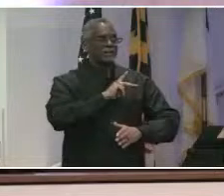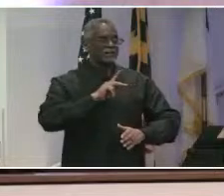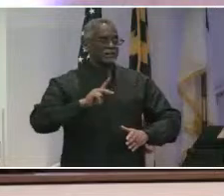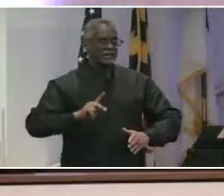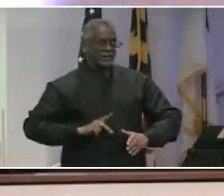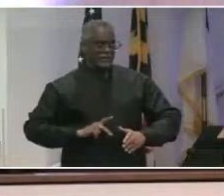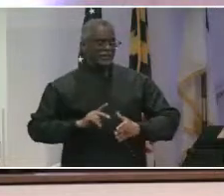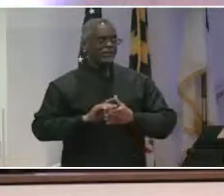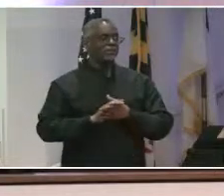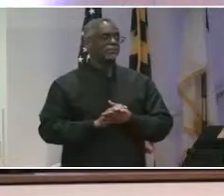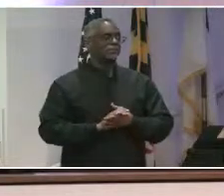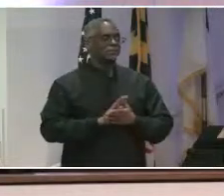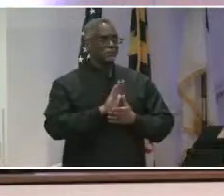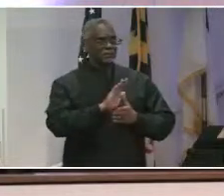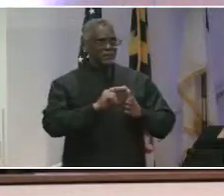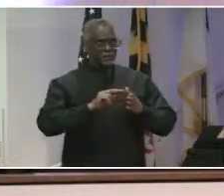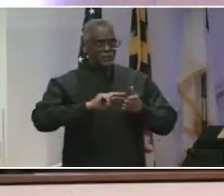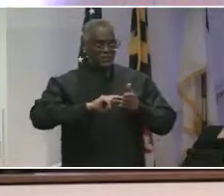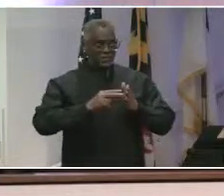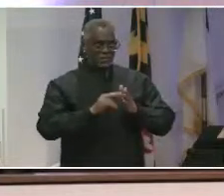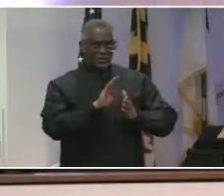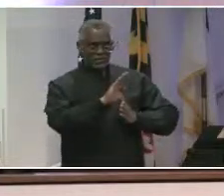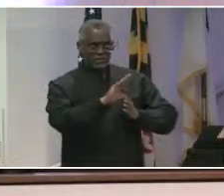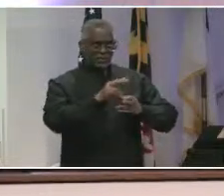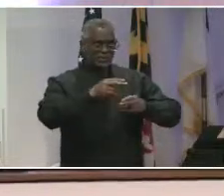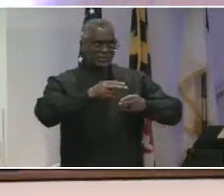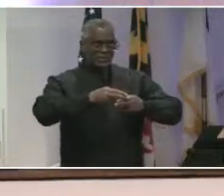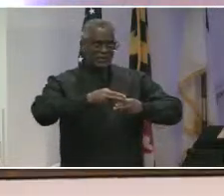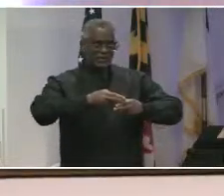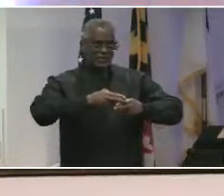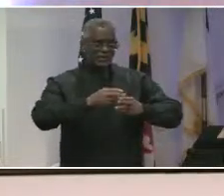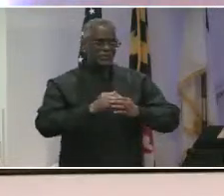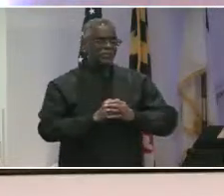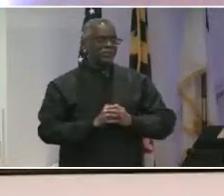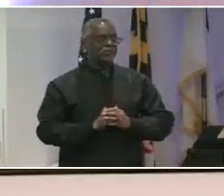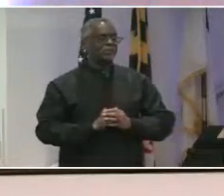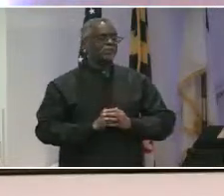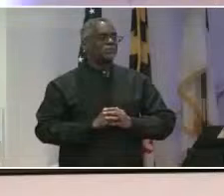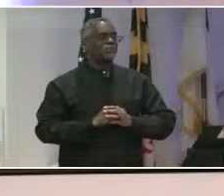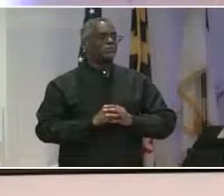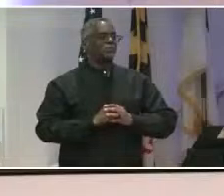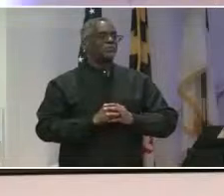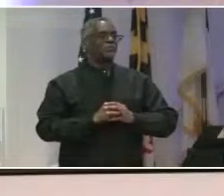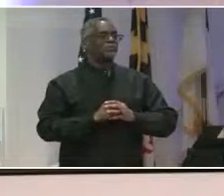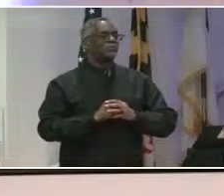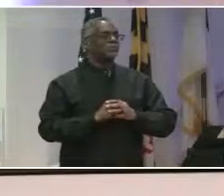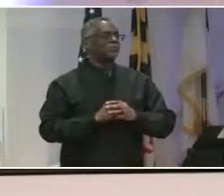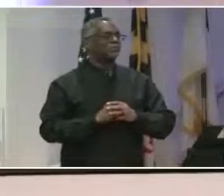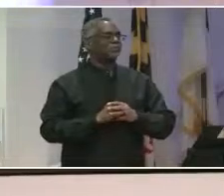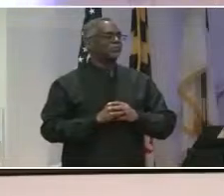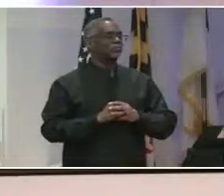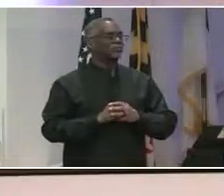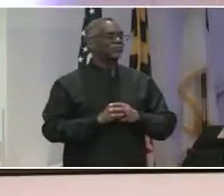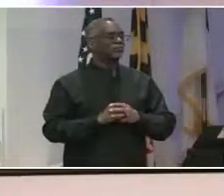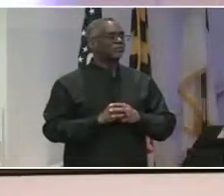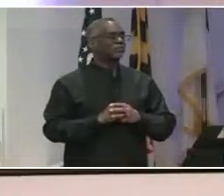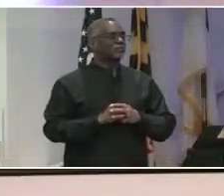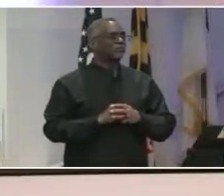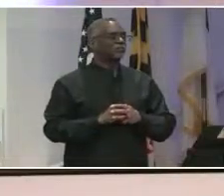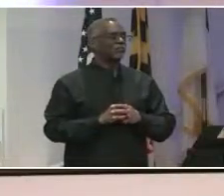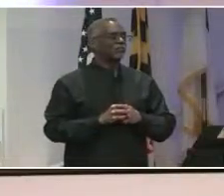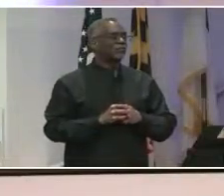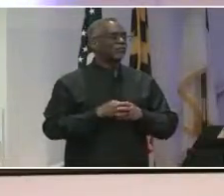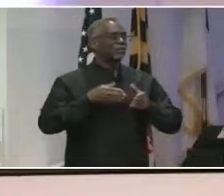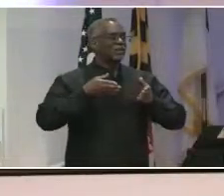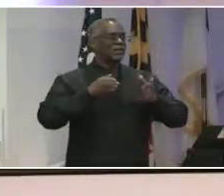Amen, amen. So the first name is Cairo, right? Okay, all right. Amen, amen.